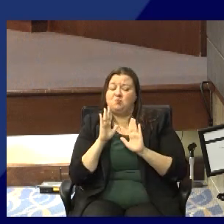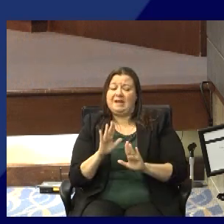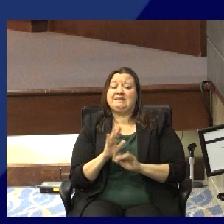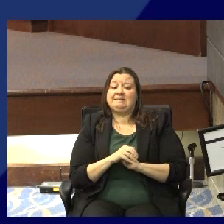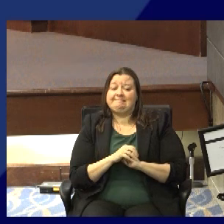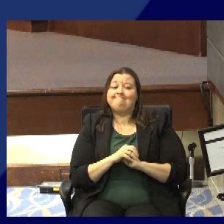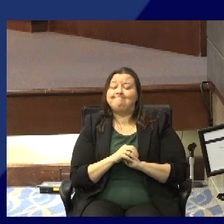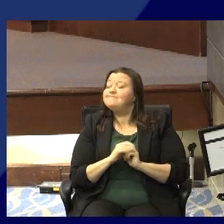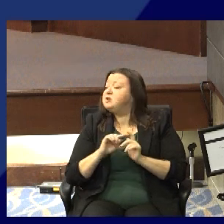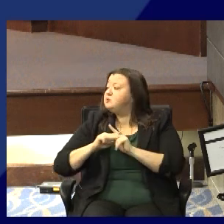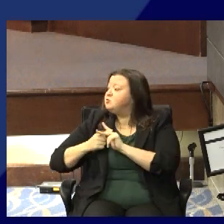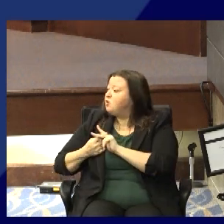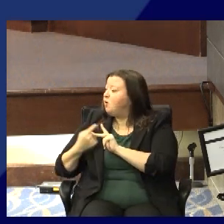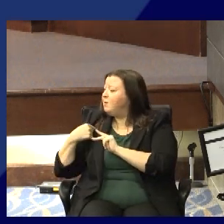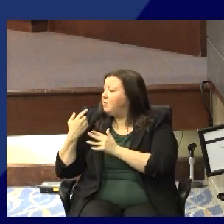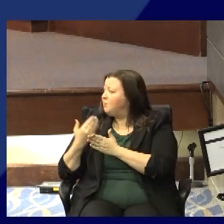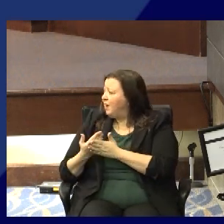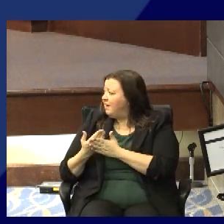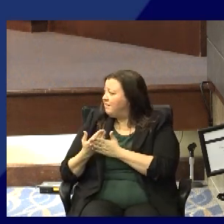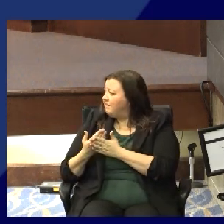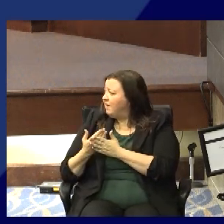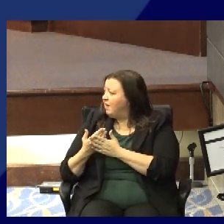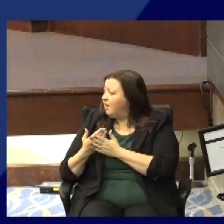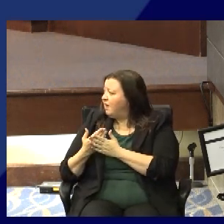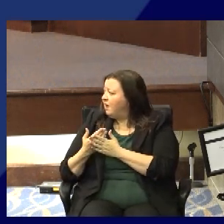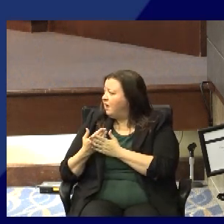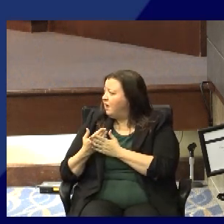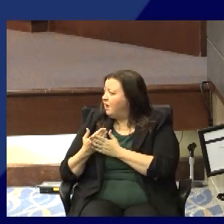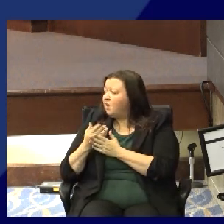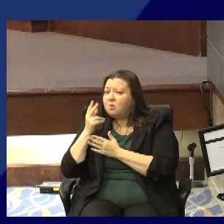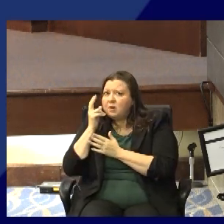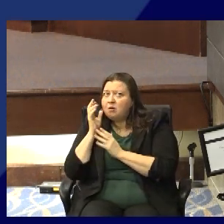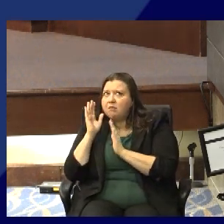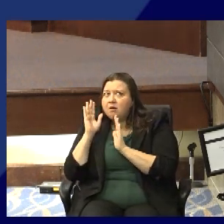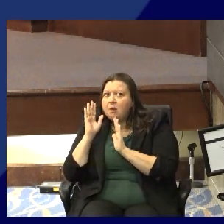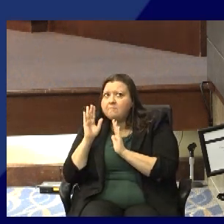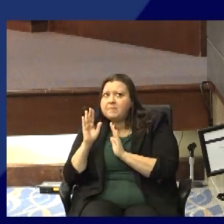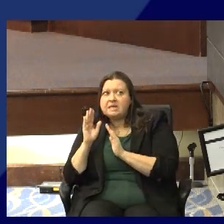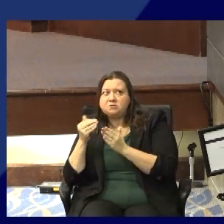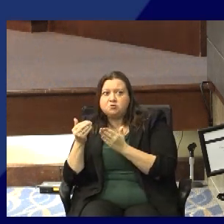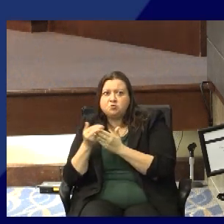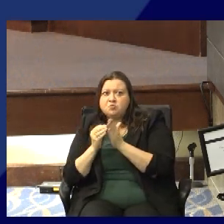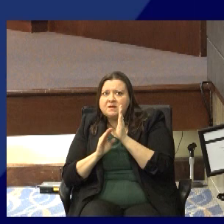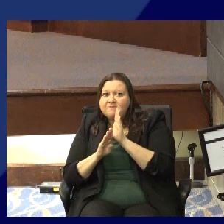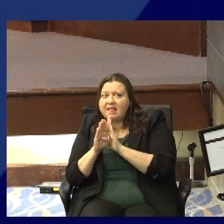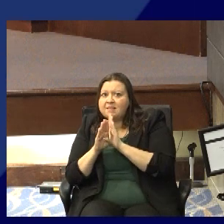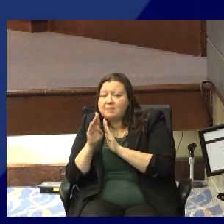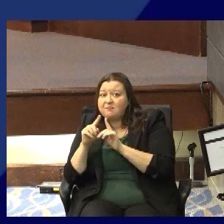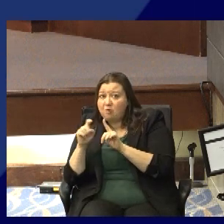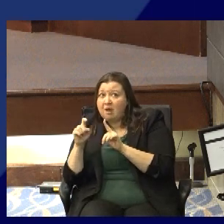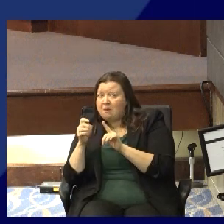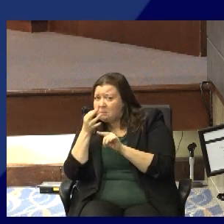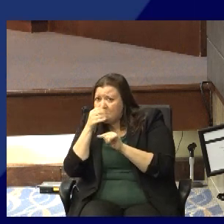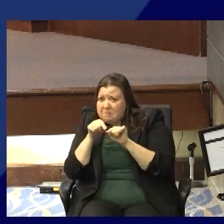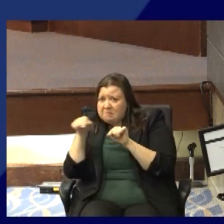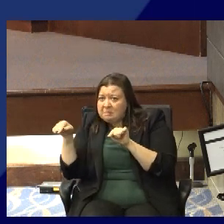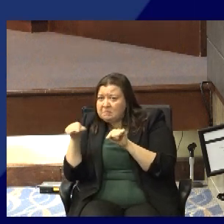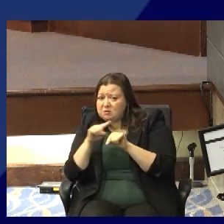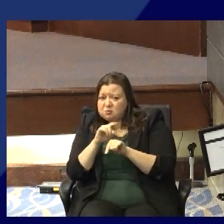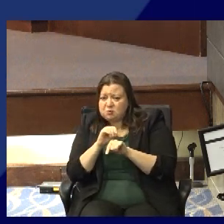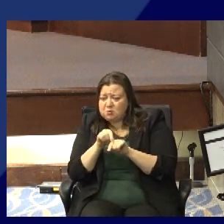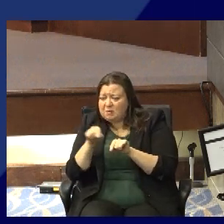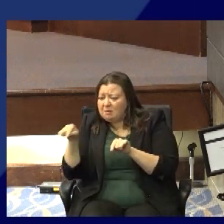mean, it started off, we got to hear about a potential amazing new development right down the river from the zoo.